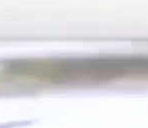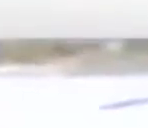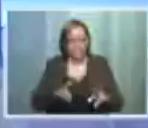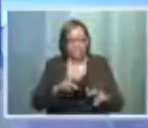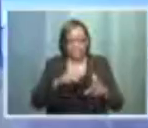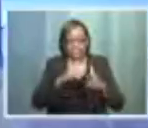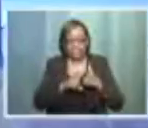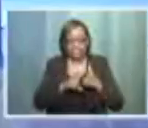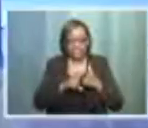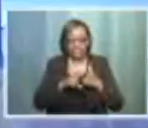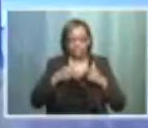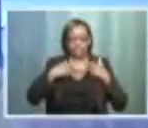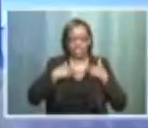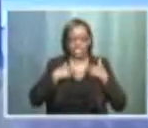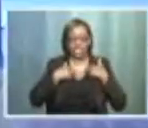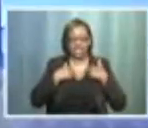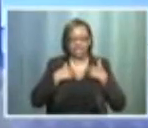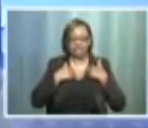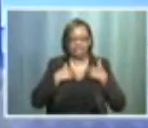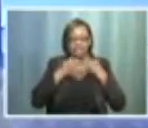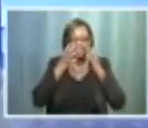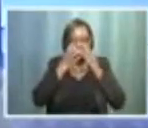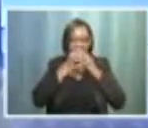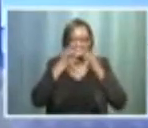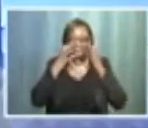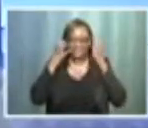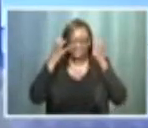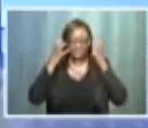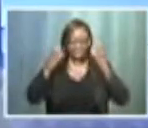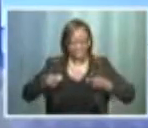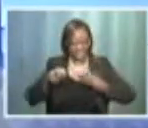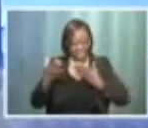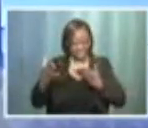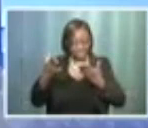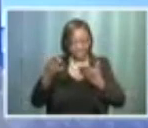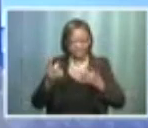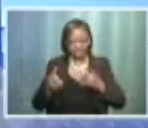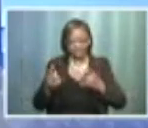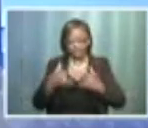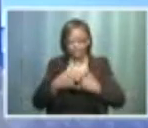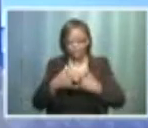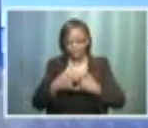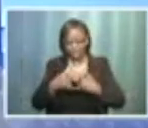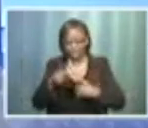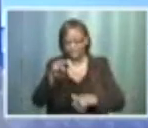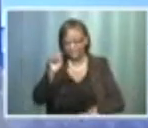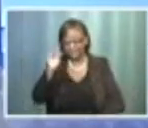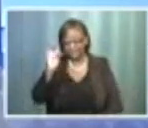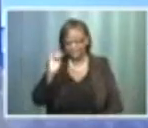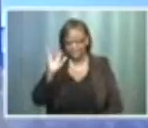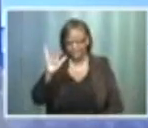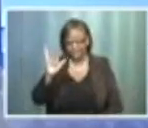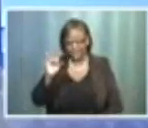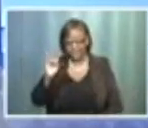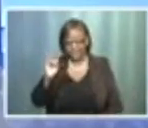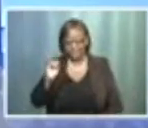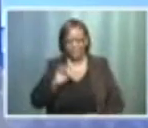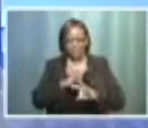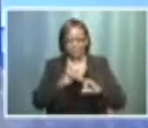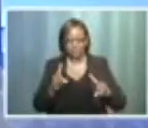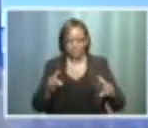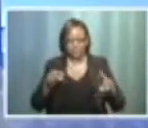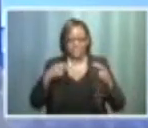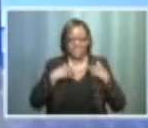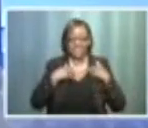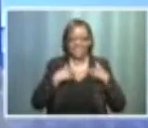Well, the iconic Saint Nick may be synonymous with giving away toys all over the world, but on the island of Exuma, two corporate